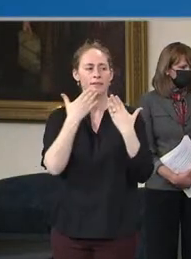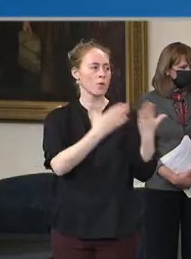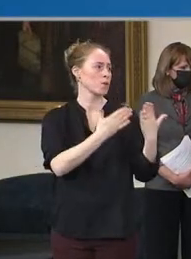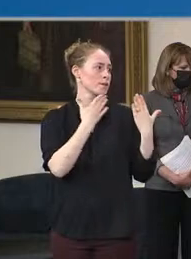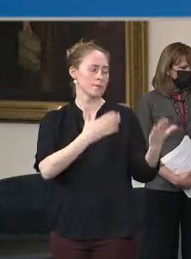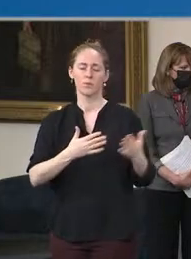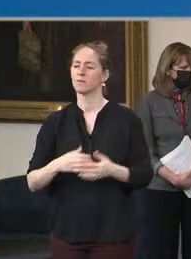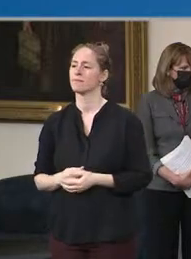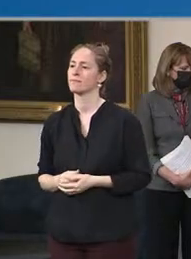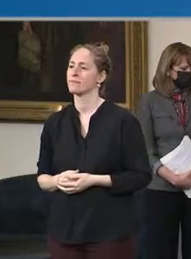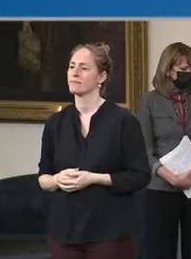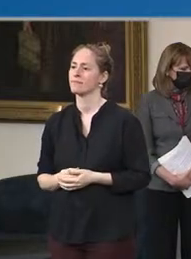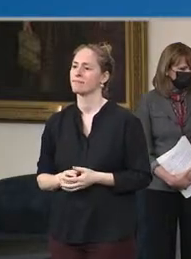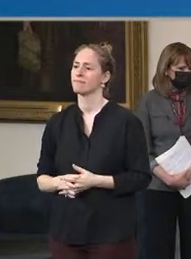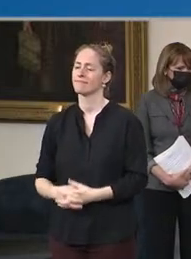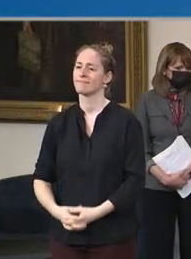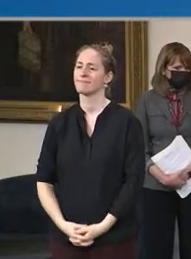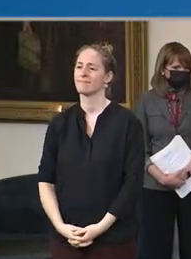Governor.